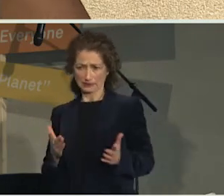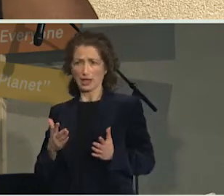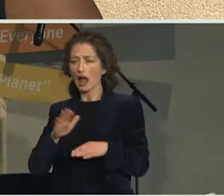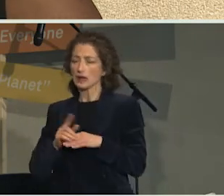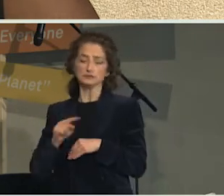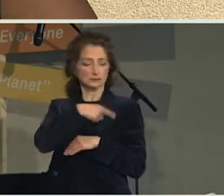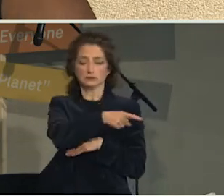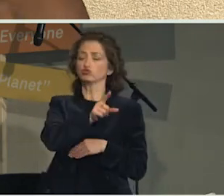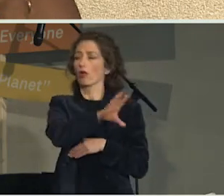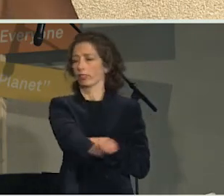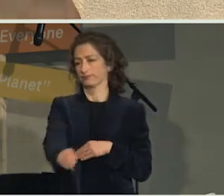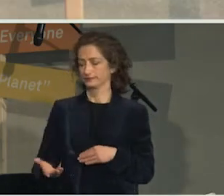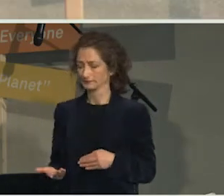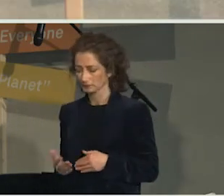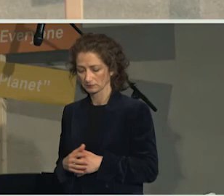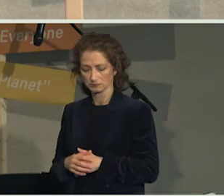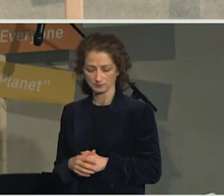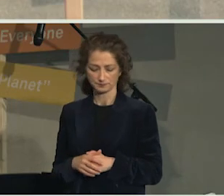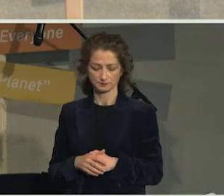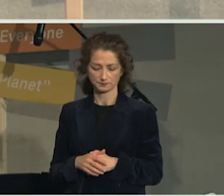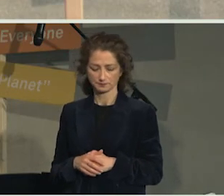guardedly, I'll just leave it at that,